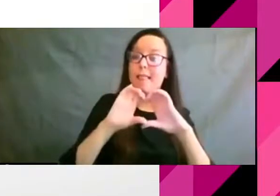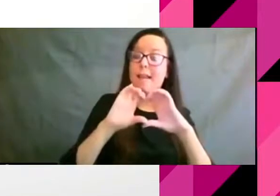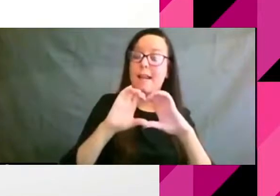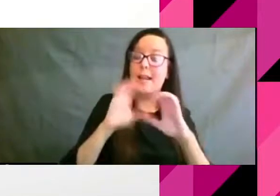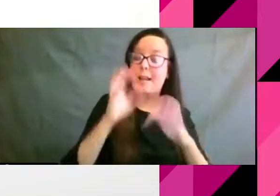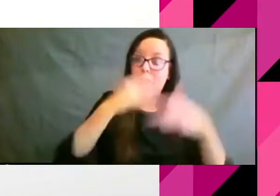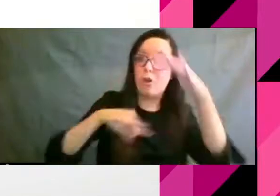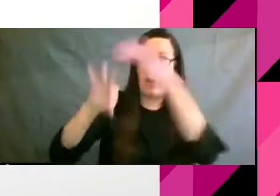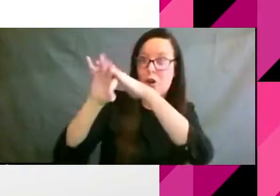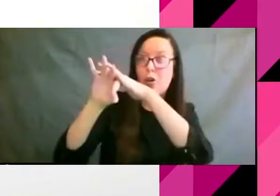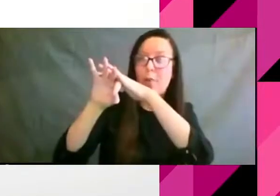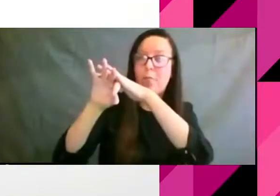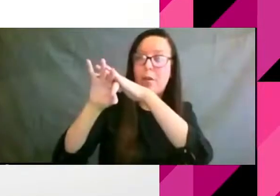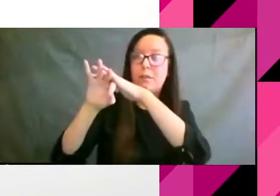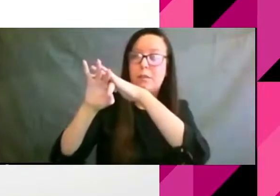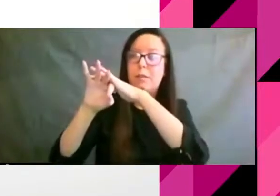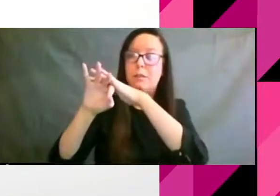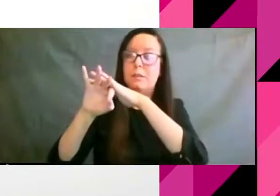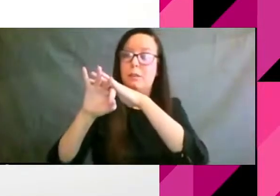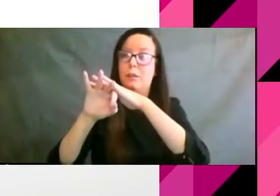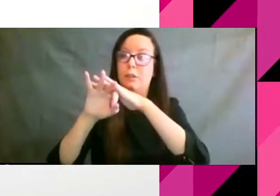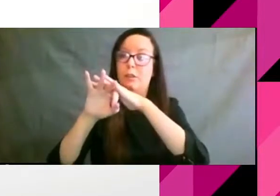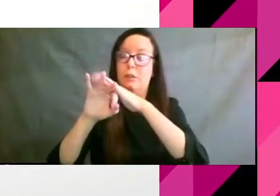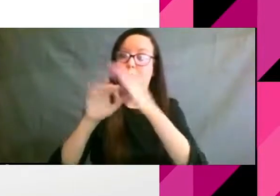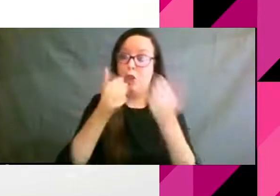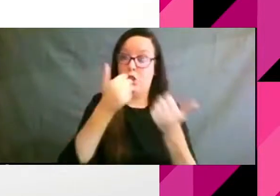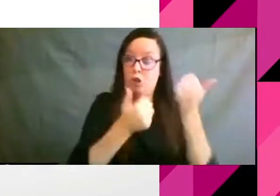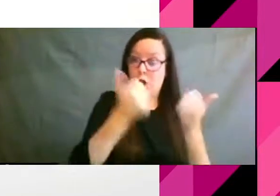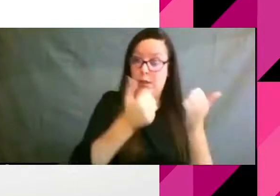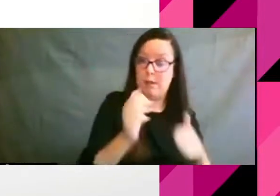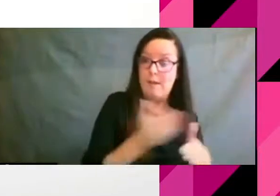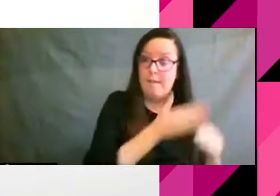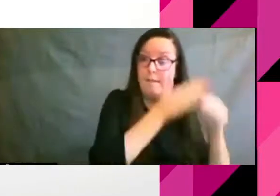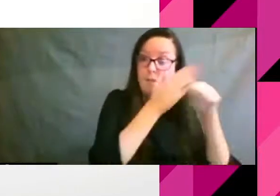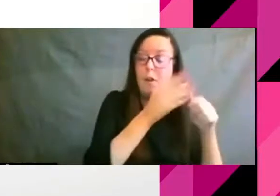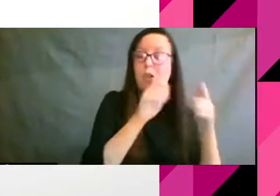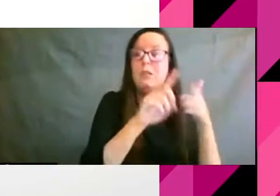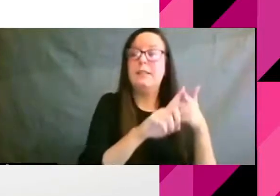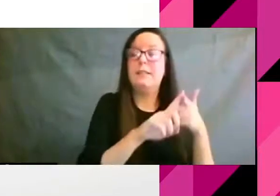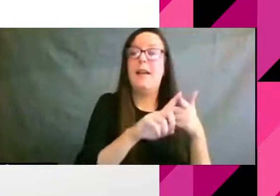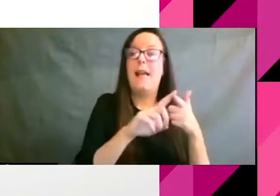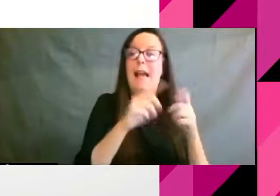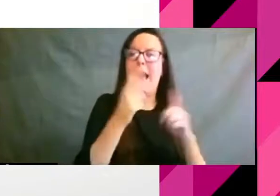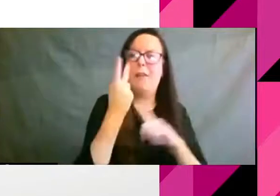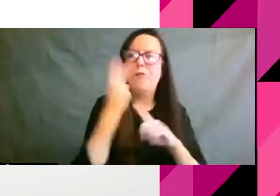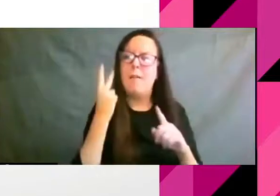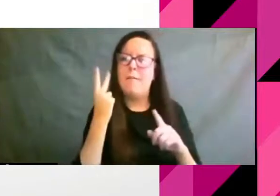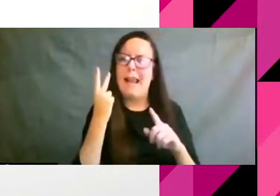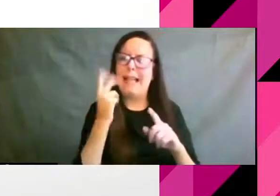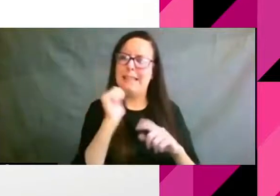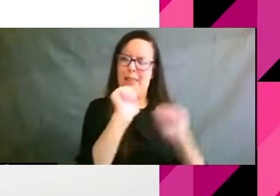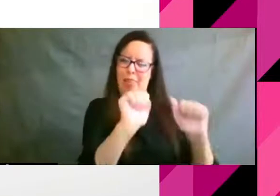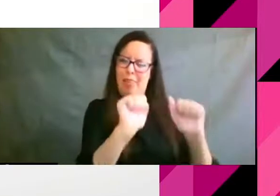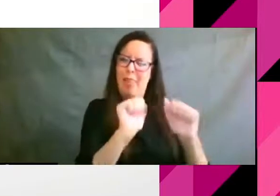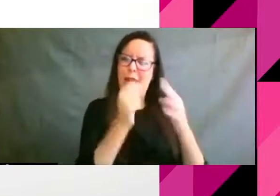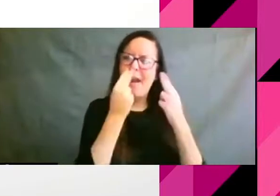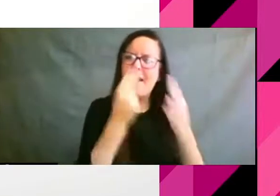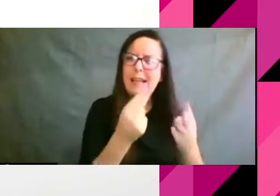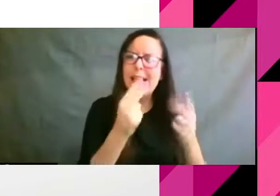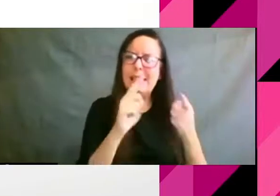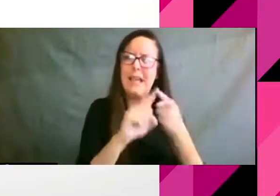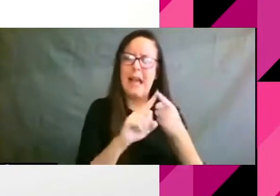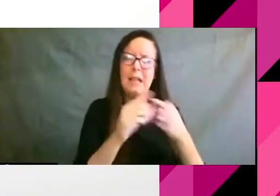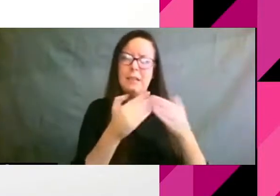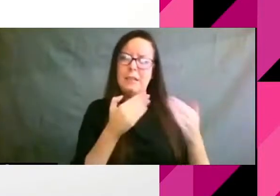informed by people with disability, just as the first one was, and is reflective of their needs and desired outcomes. And we're working on a